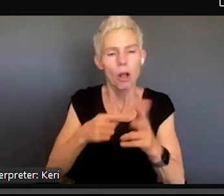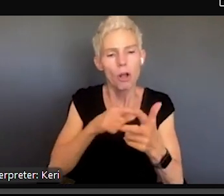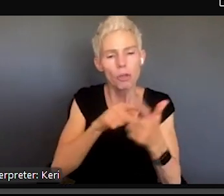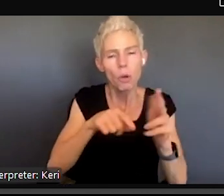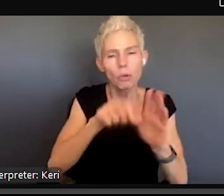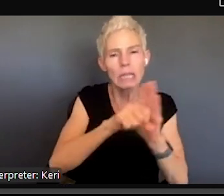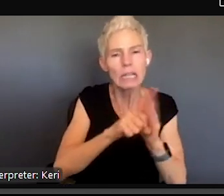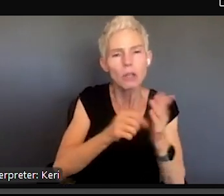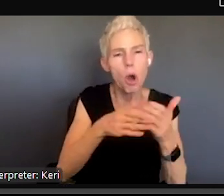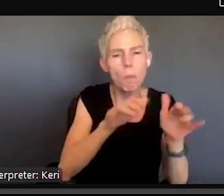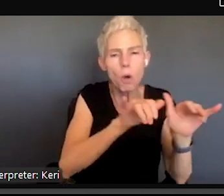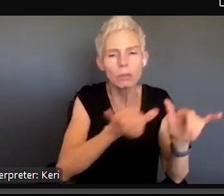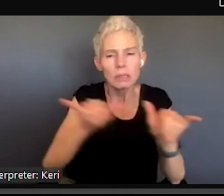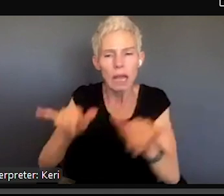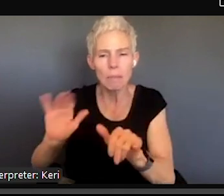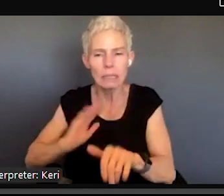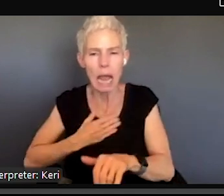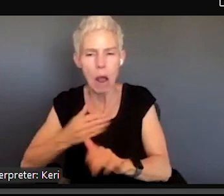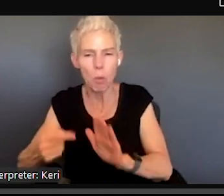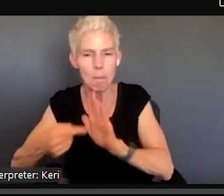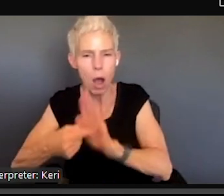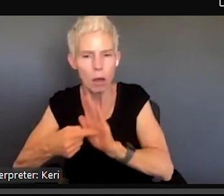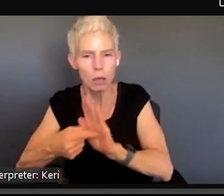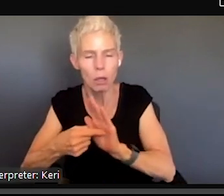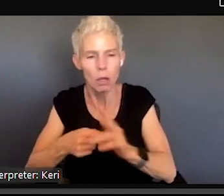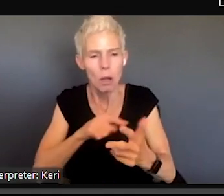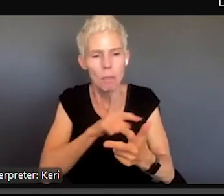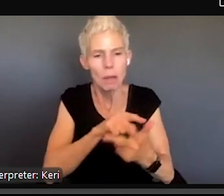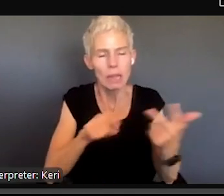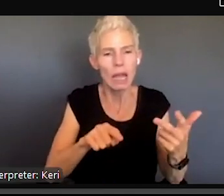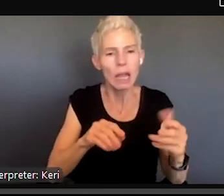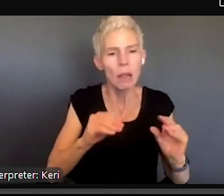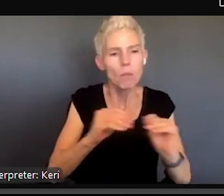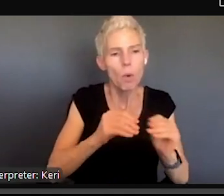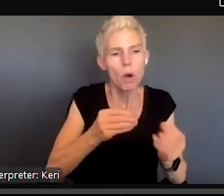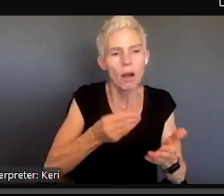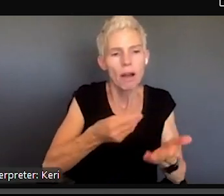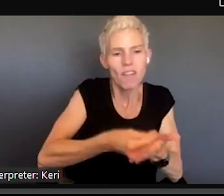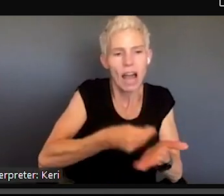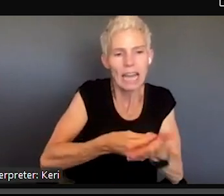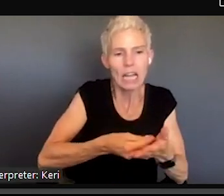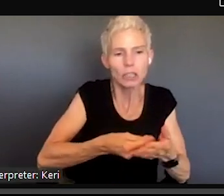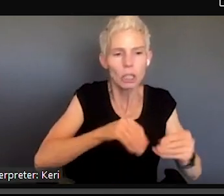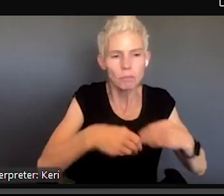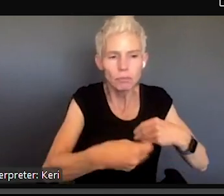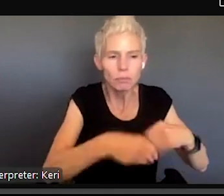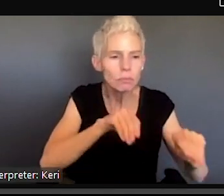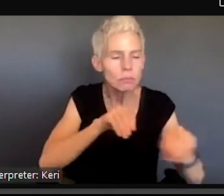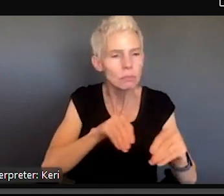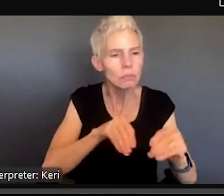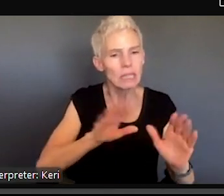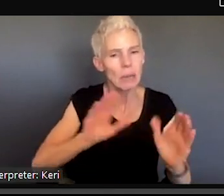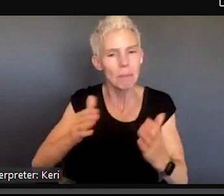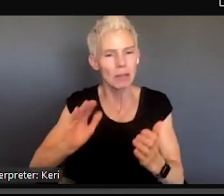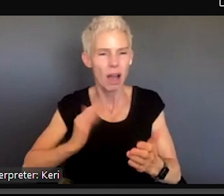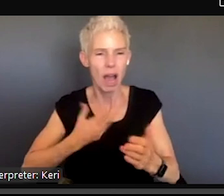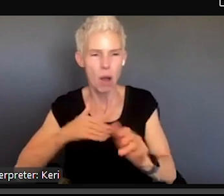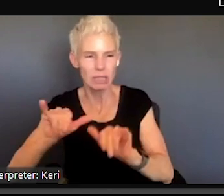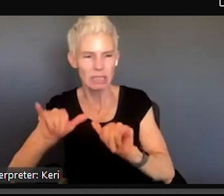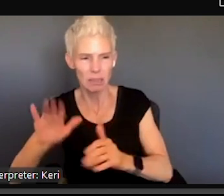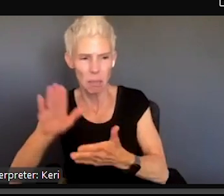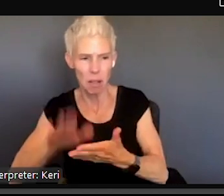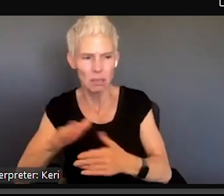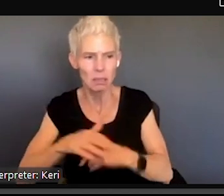us, but are more financially solvent than our system. So the 4 recommendations are: have a single